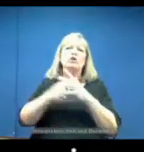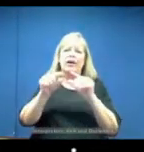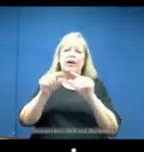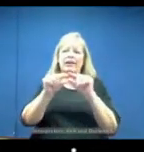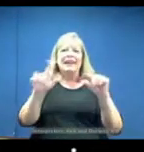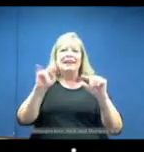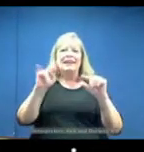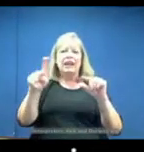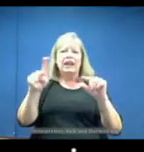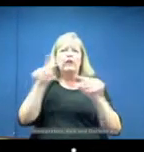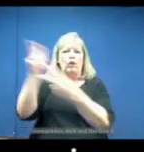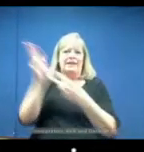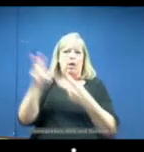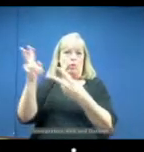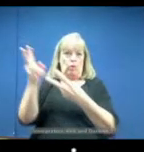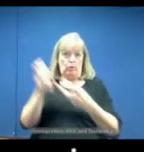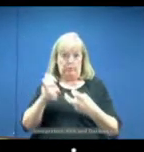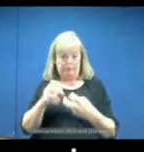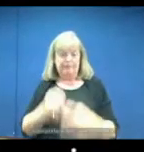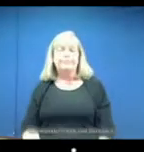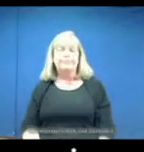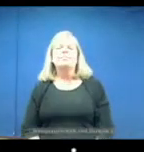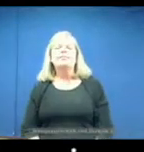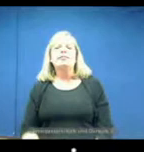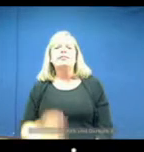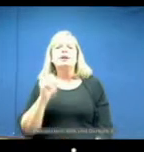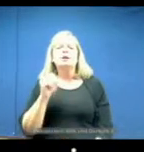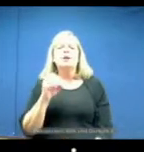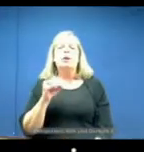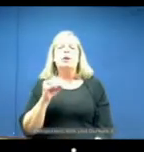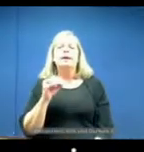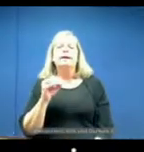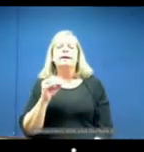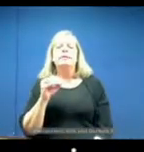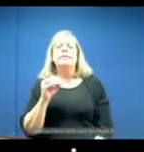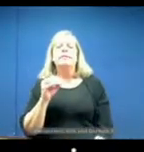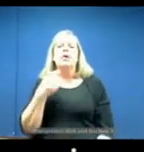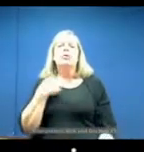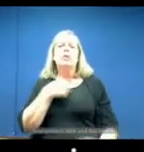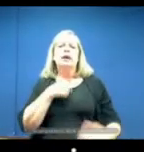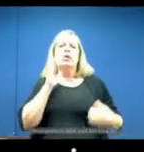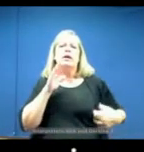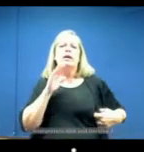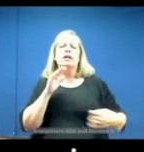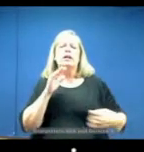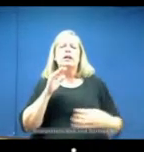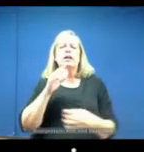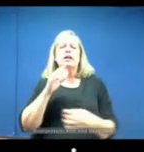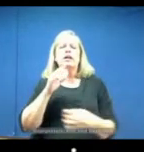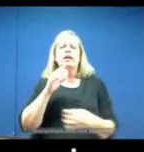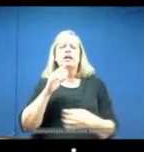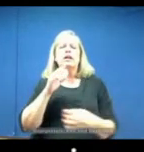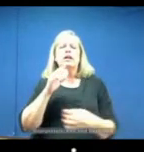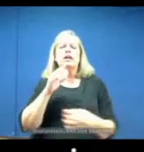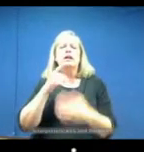And what I'm going to do, we're going to go more thoroughly through some of the procedures for protective orders.